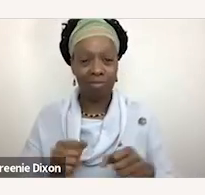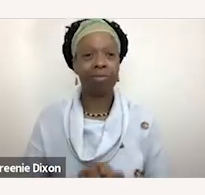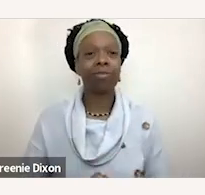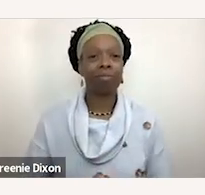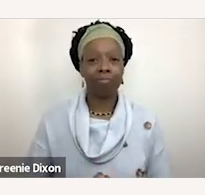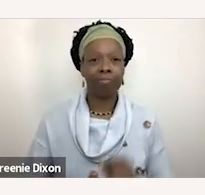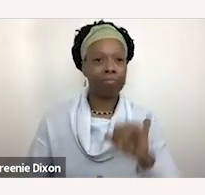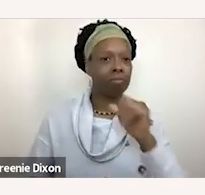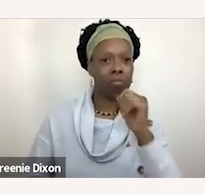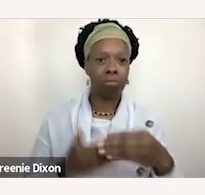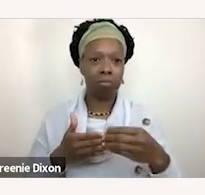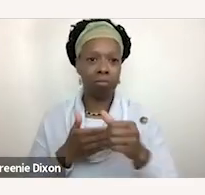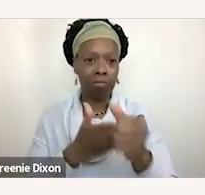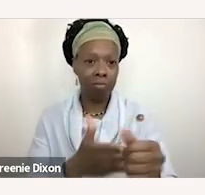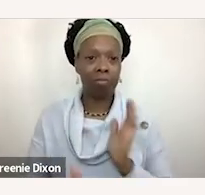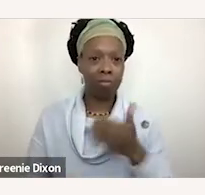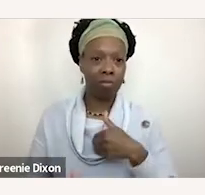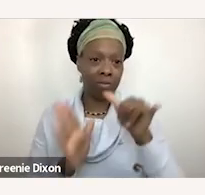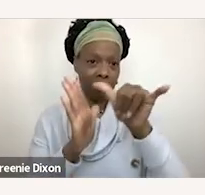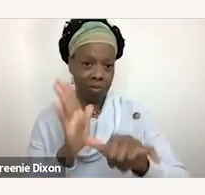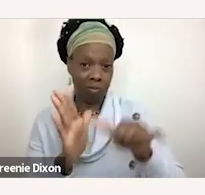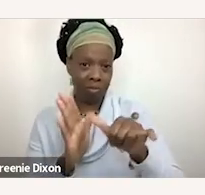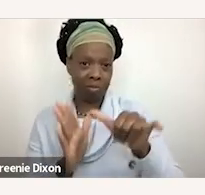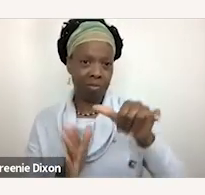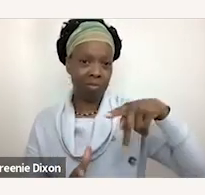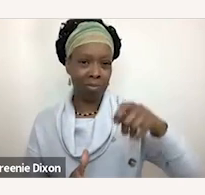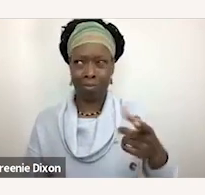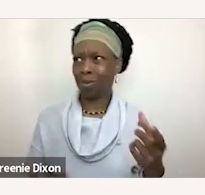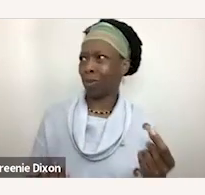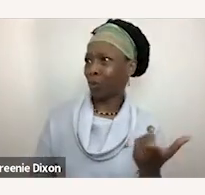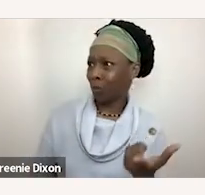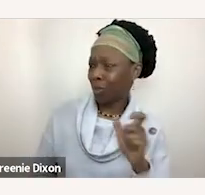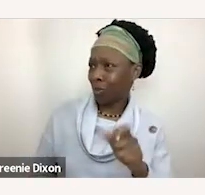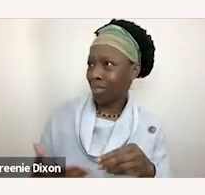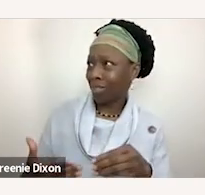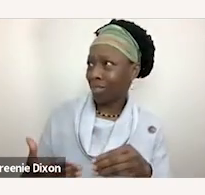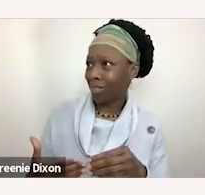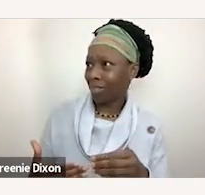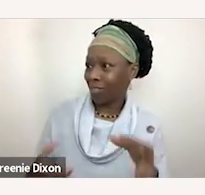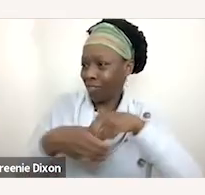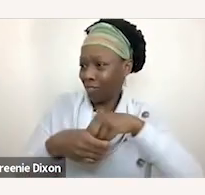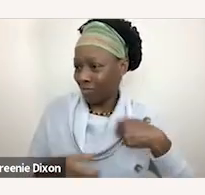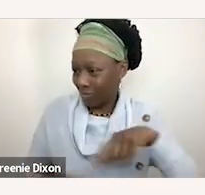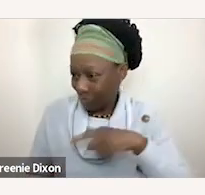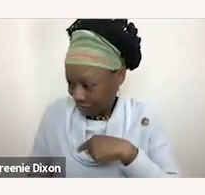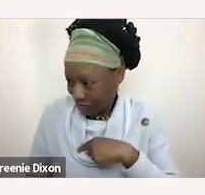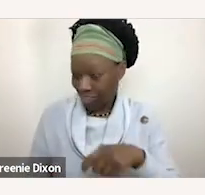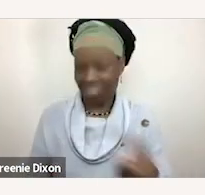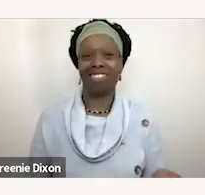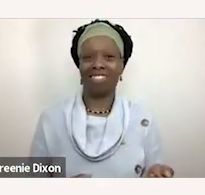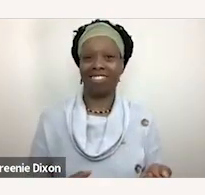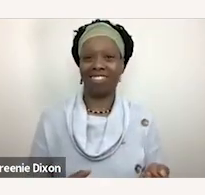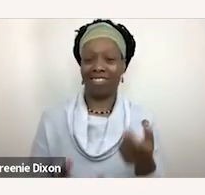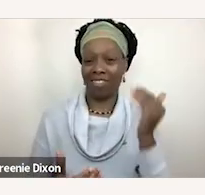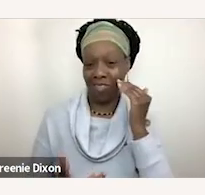If you don't follow us on our YouTube channel, what are you doing? Follow us, please. Make sure you subscribe so that you get